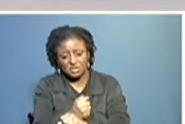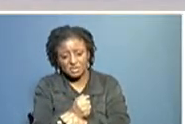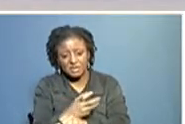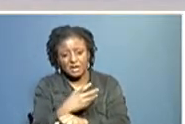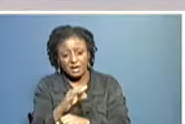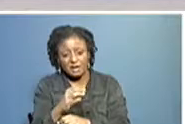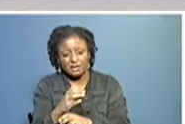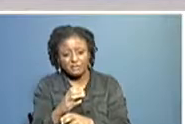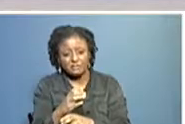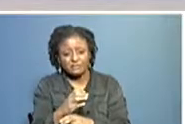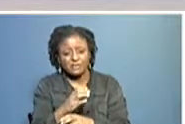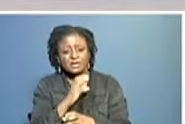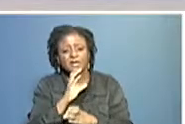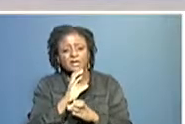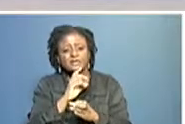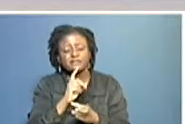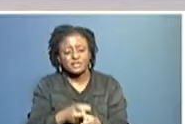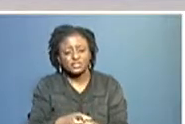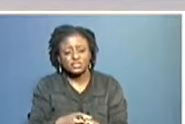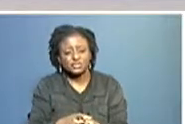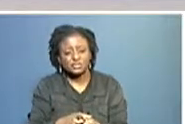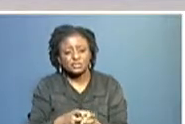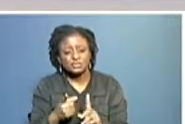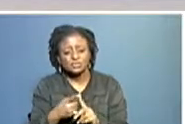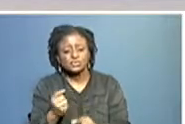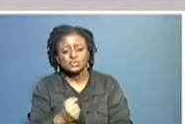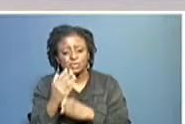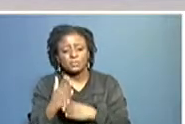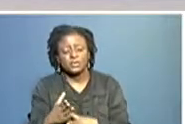supporters like Melanie and Griff,